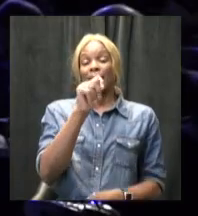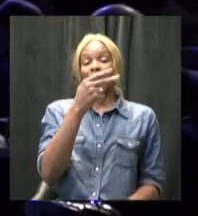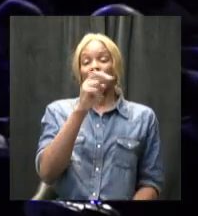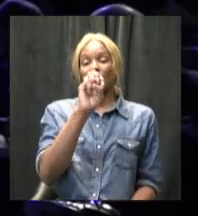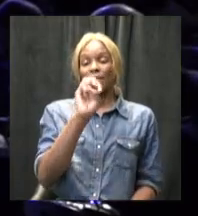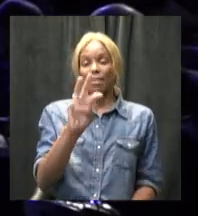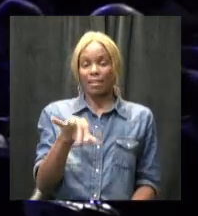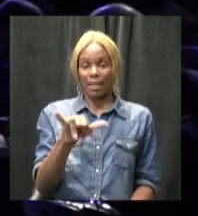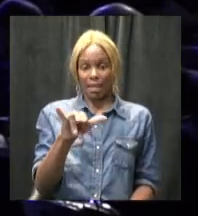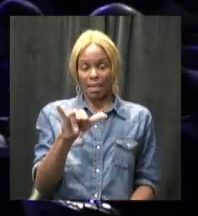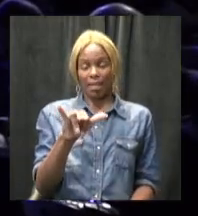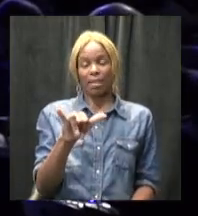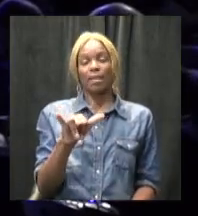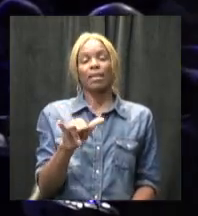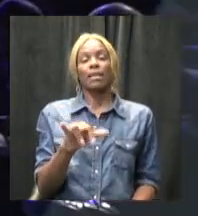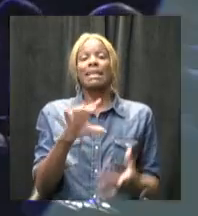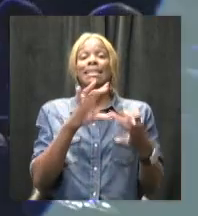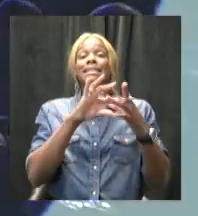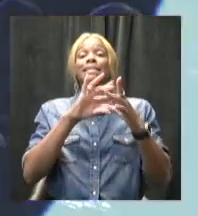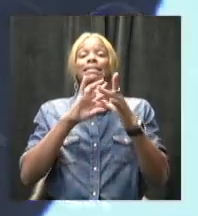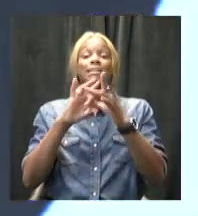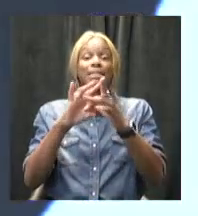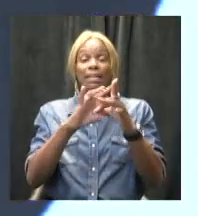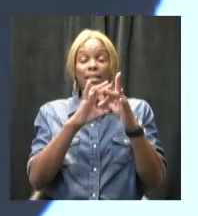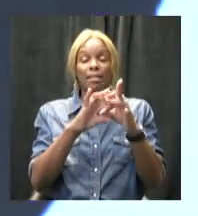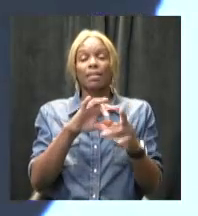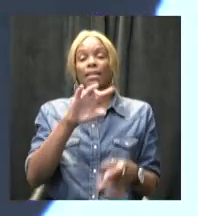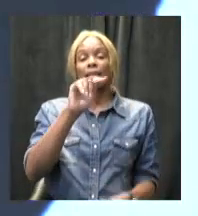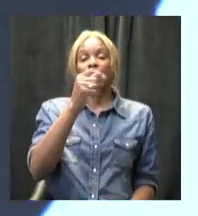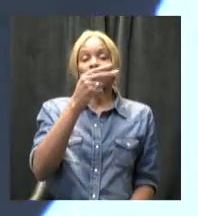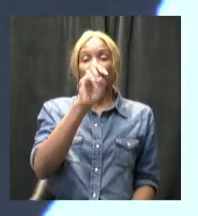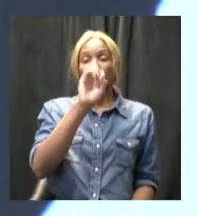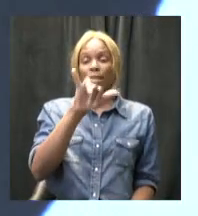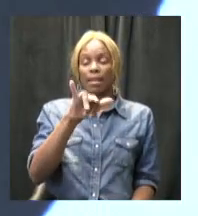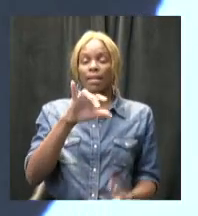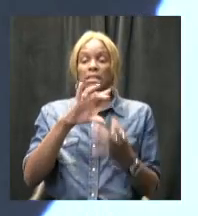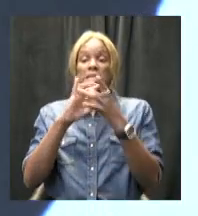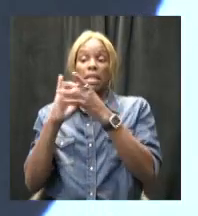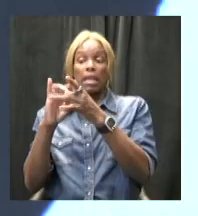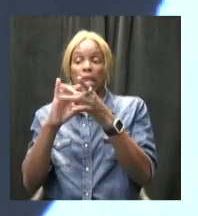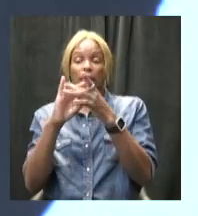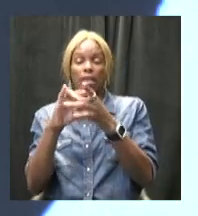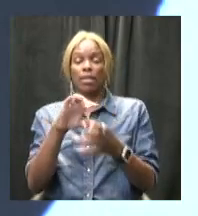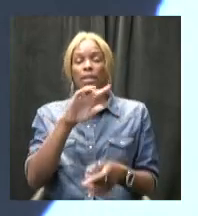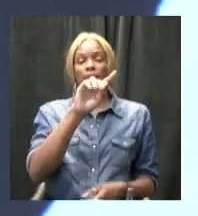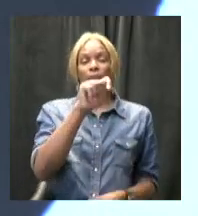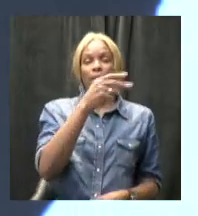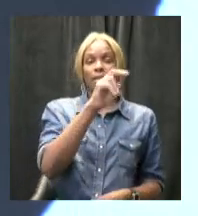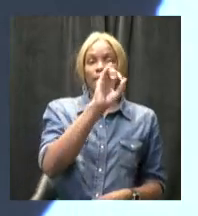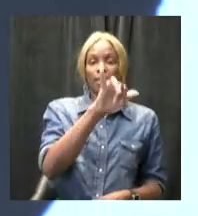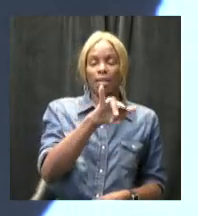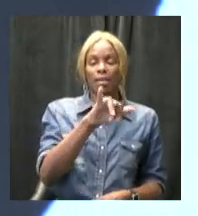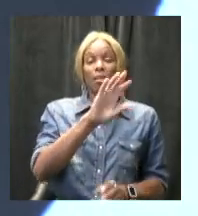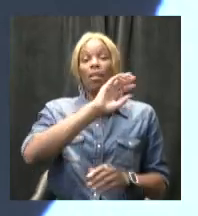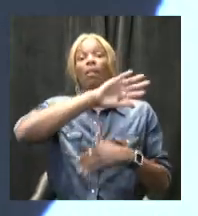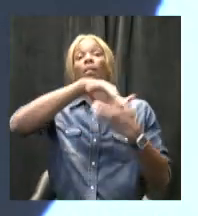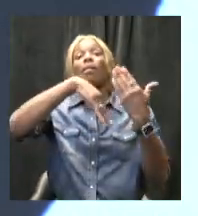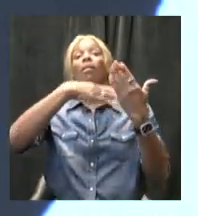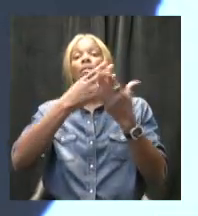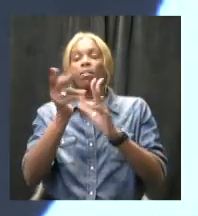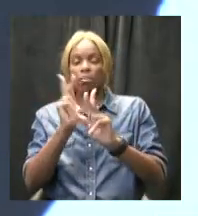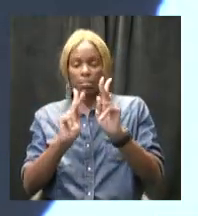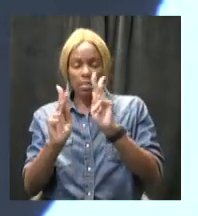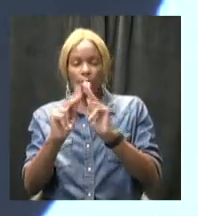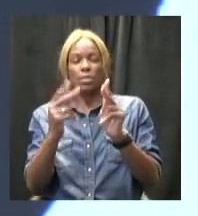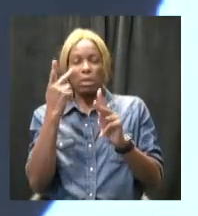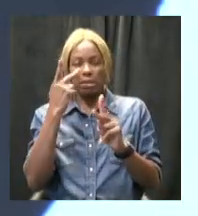46, they and together, and they and together. And look at verse 47, all the people. And you can